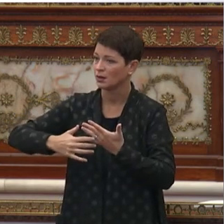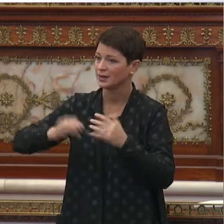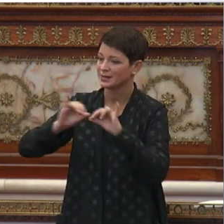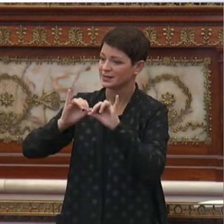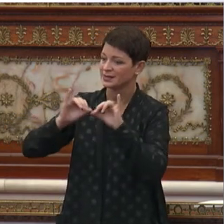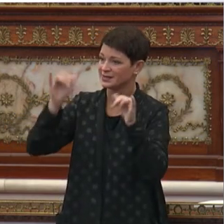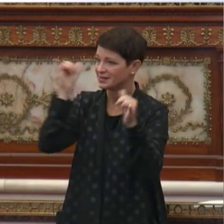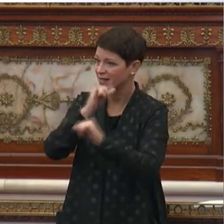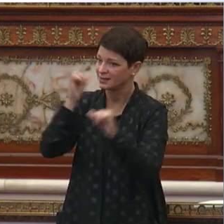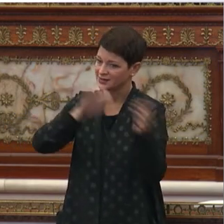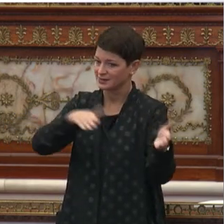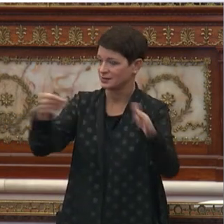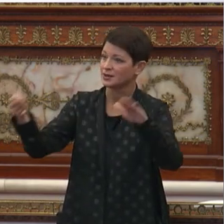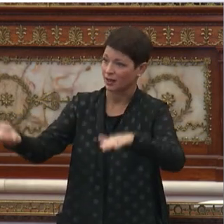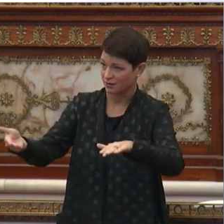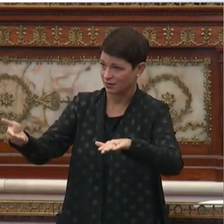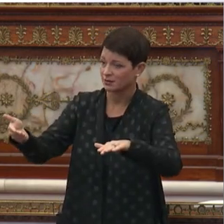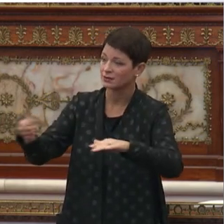senseless death and